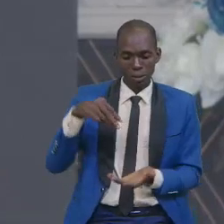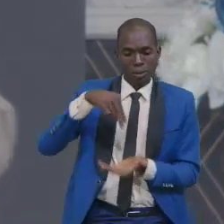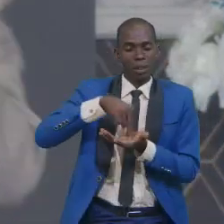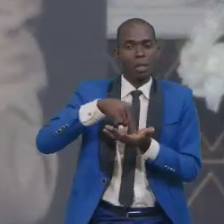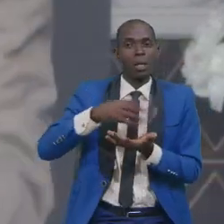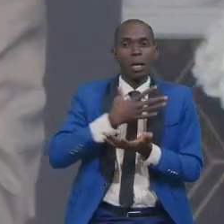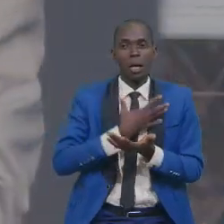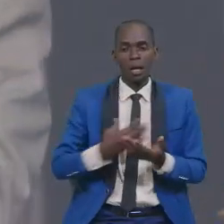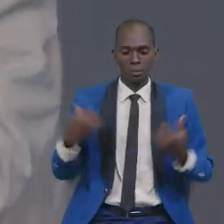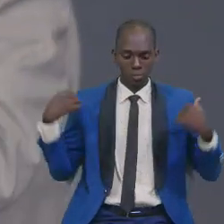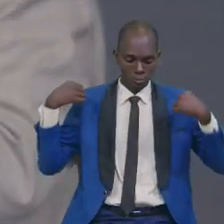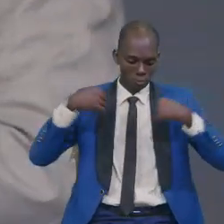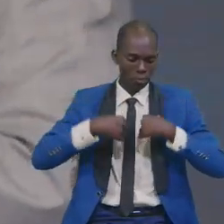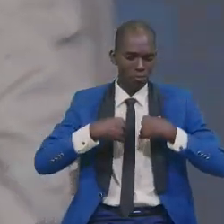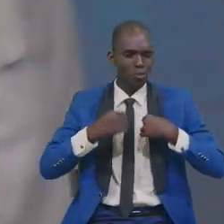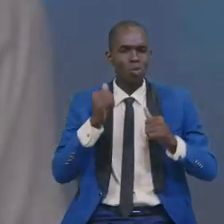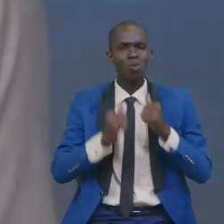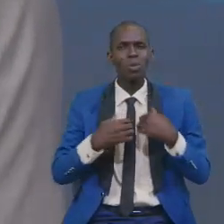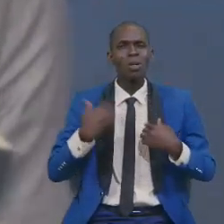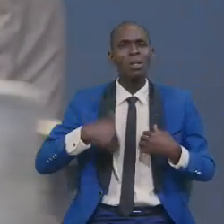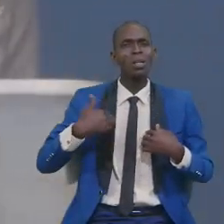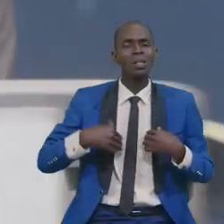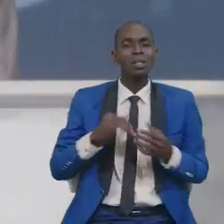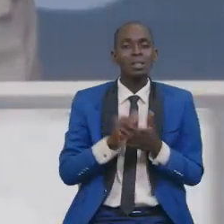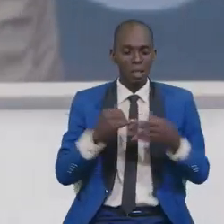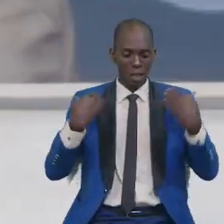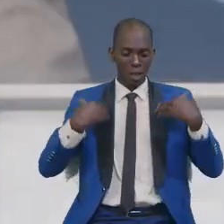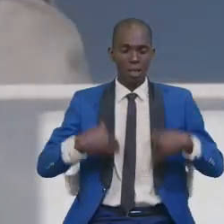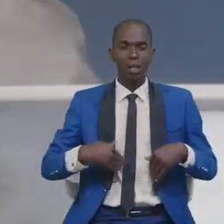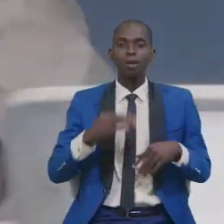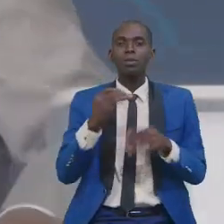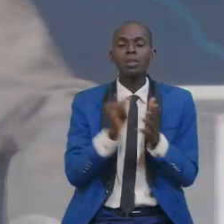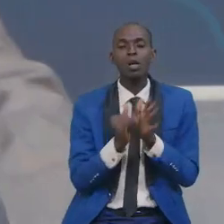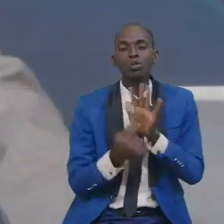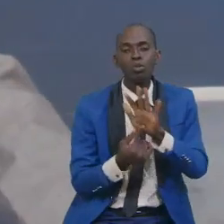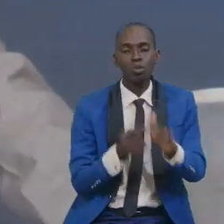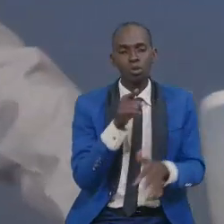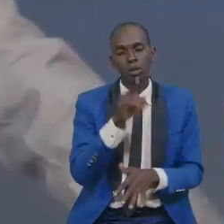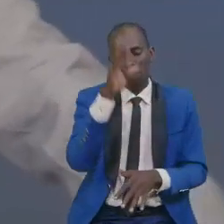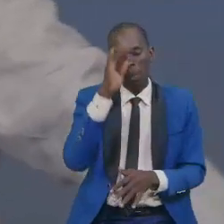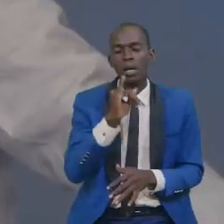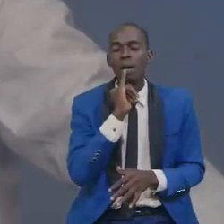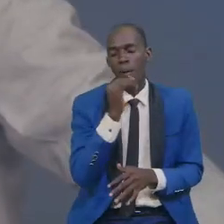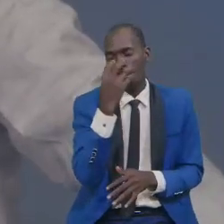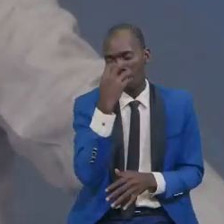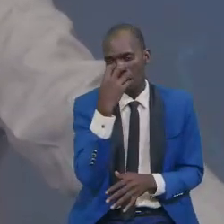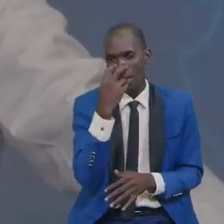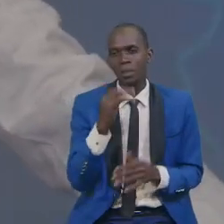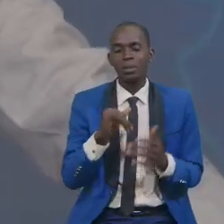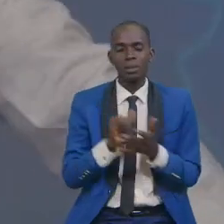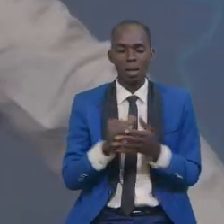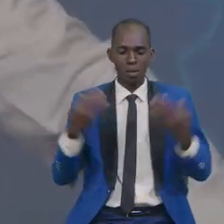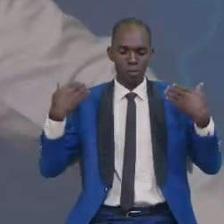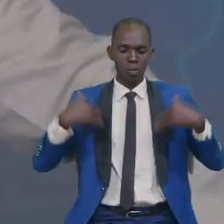story in the Garment of blindness and the Garment of his problem is the government that had been weary